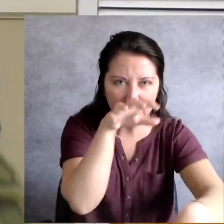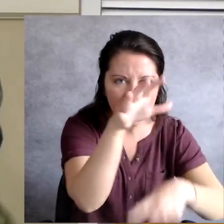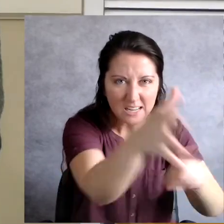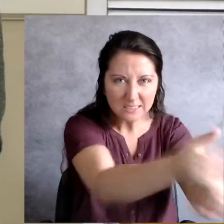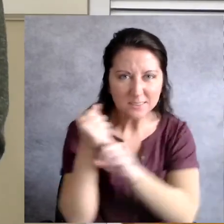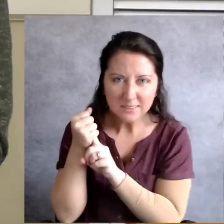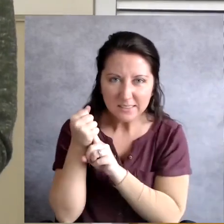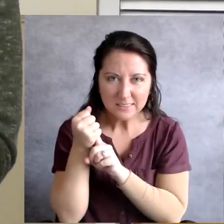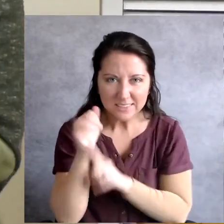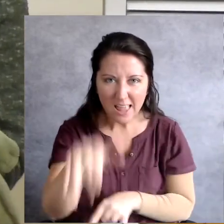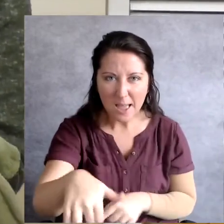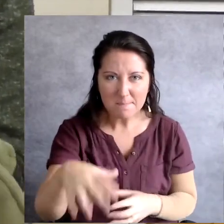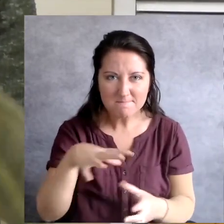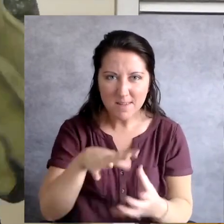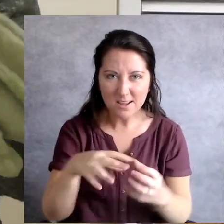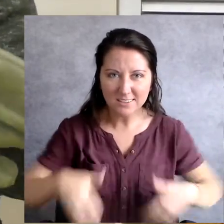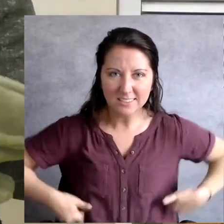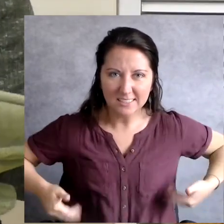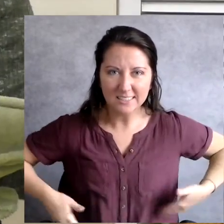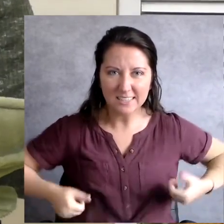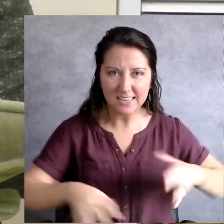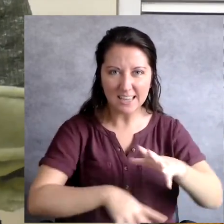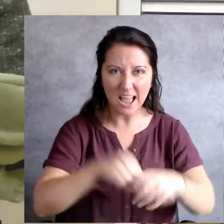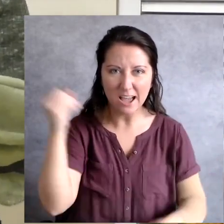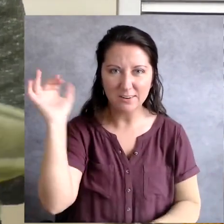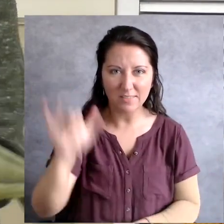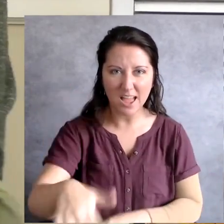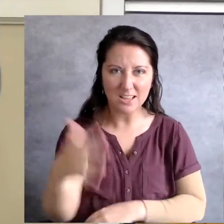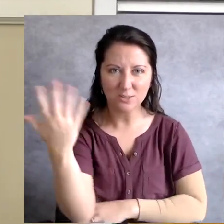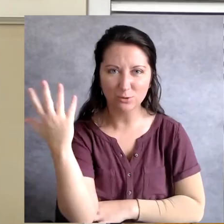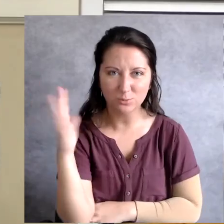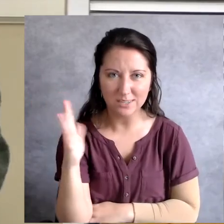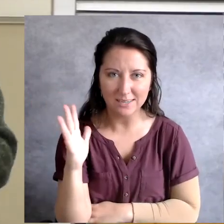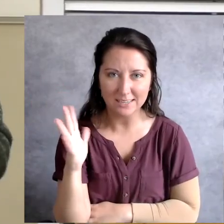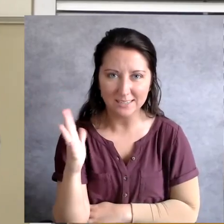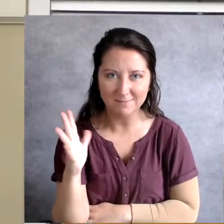quiet as can be, and snaps that monkey